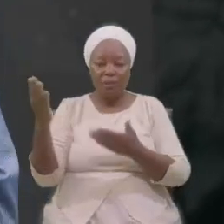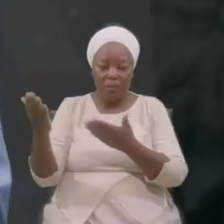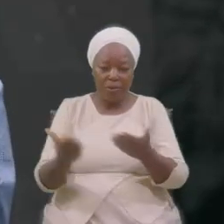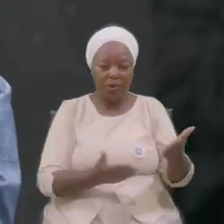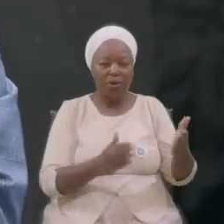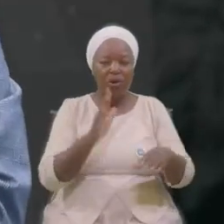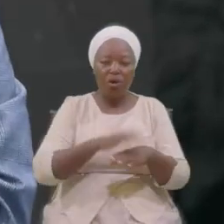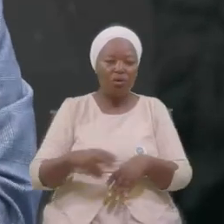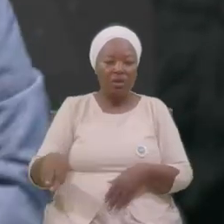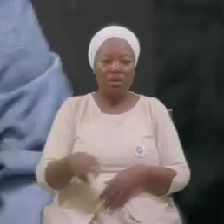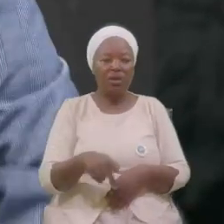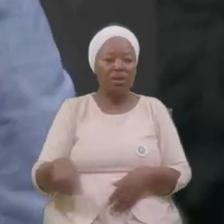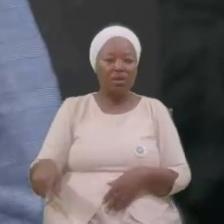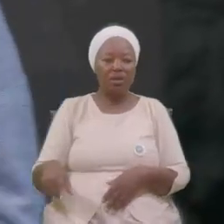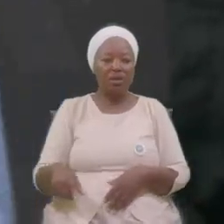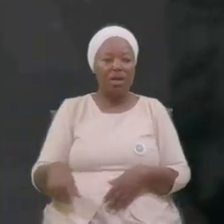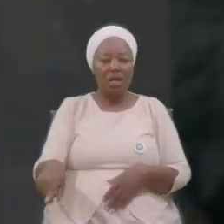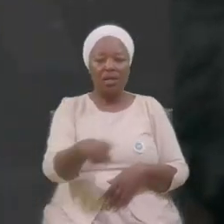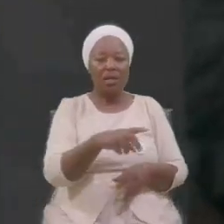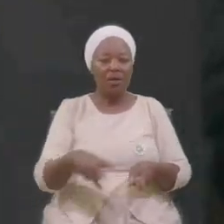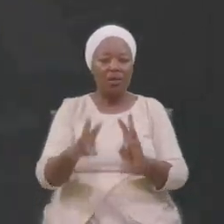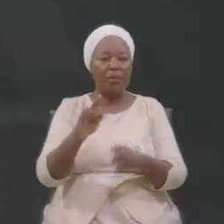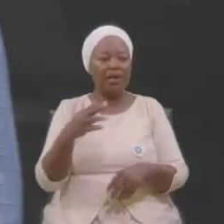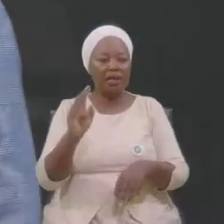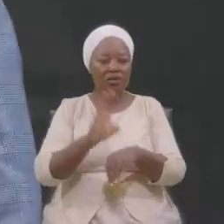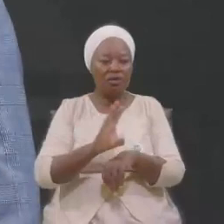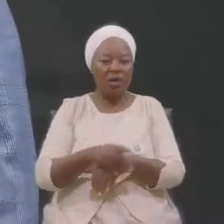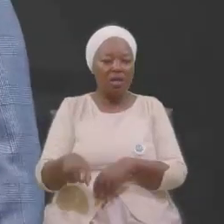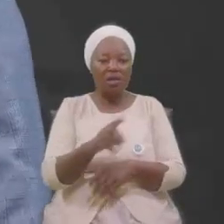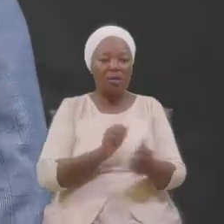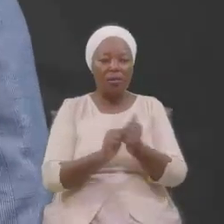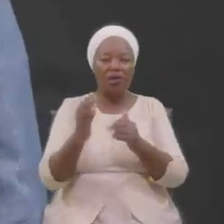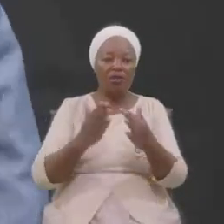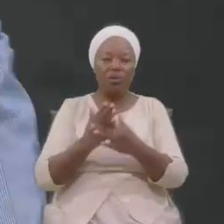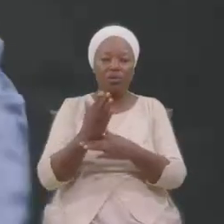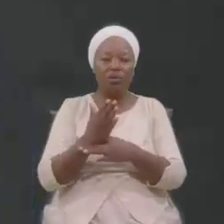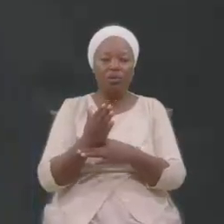by the church, they passed through